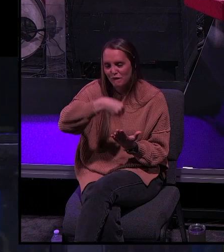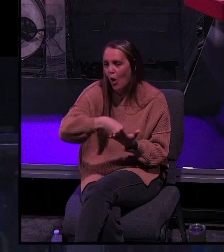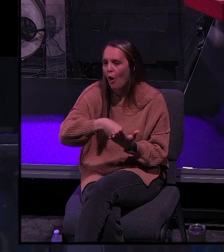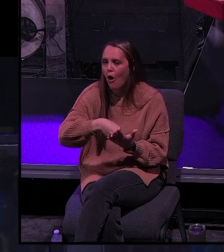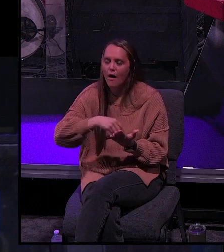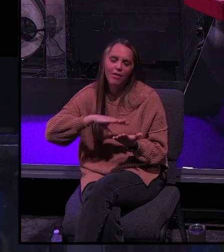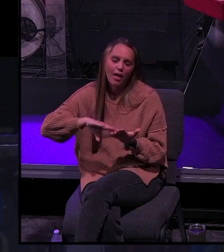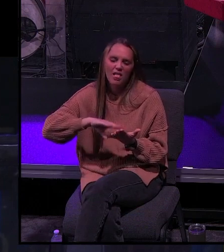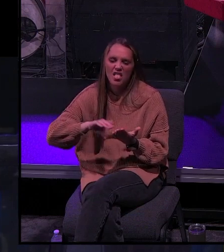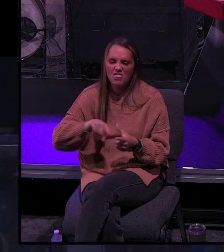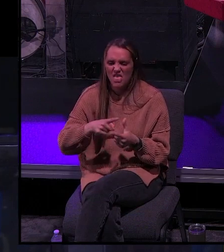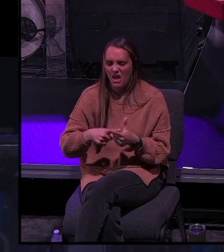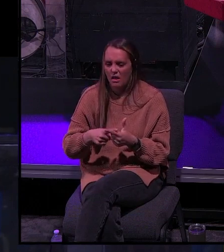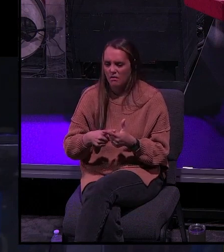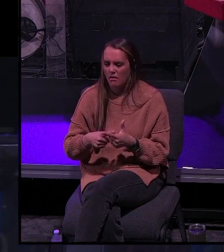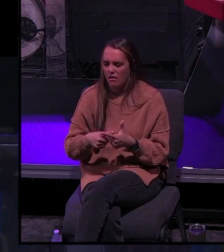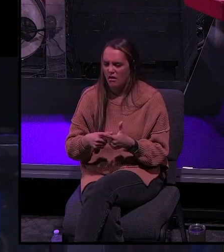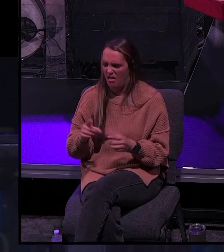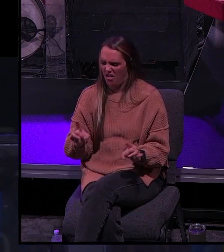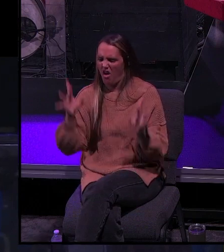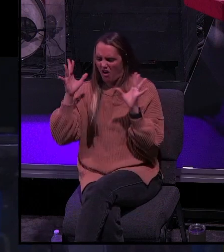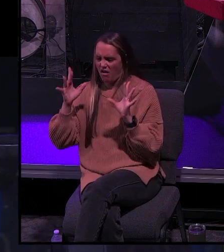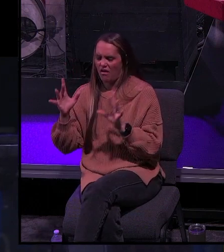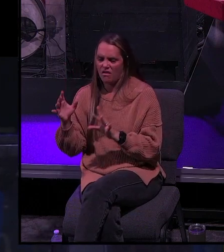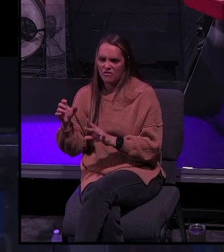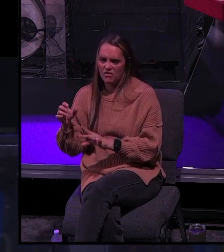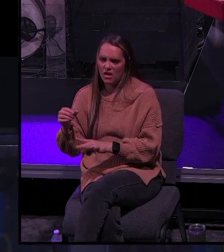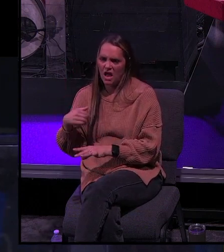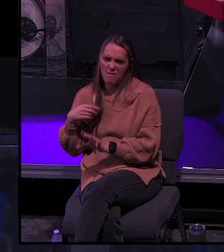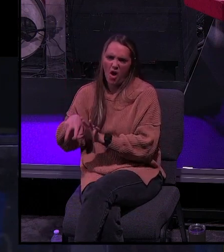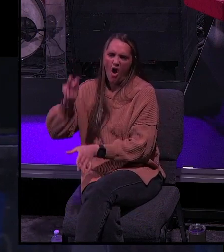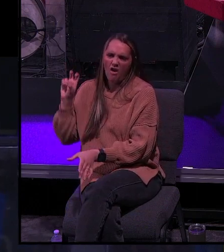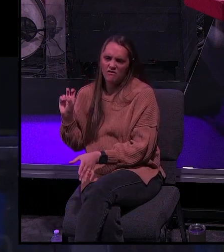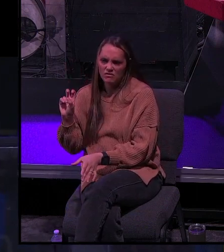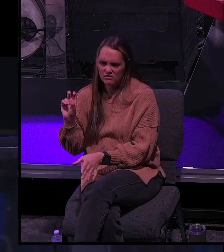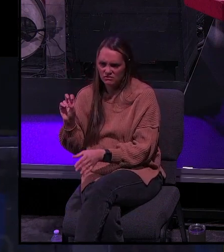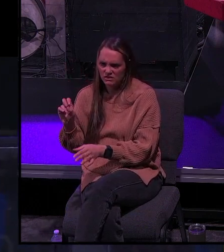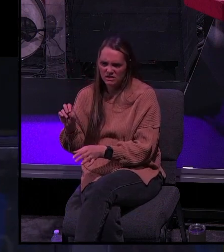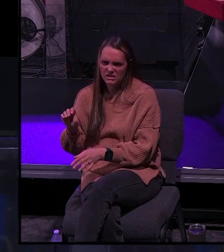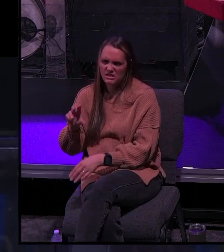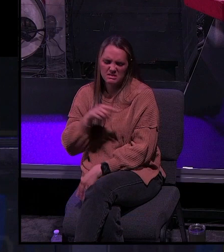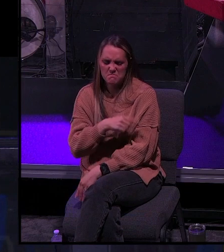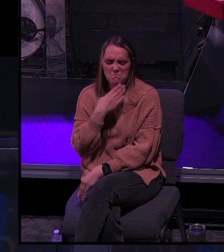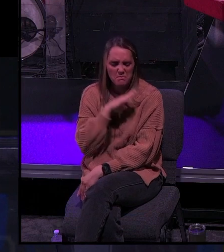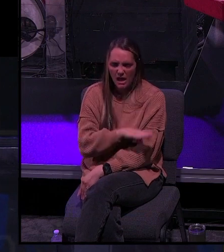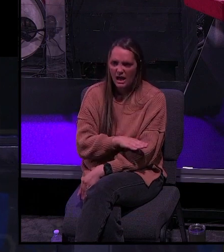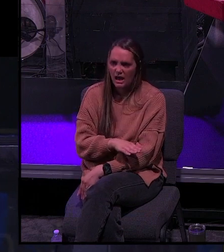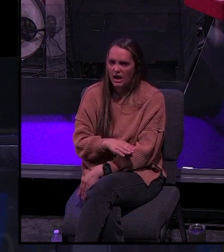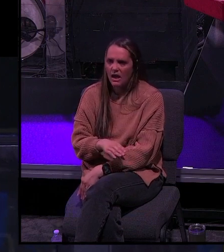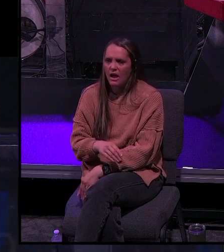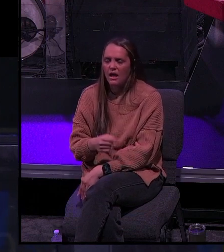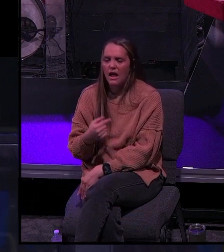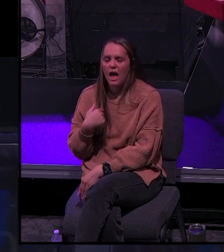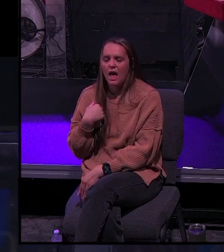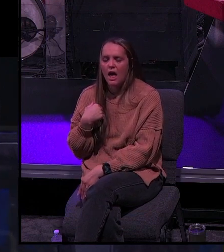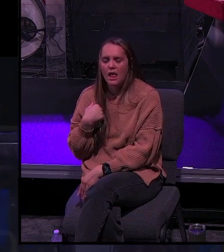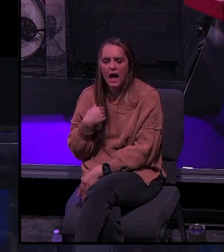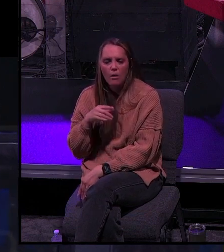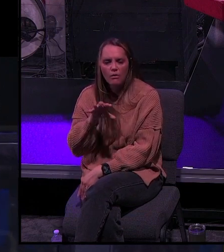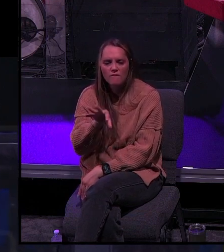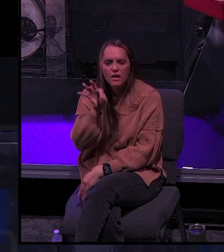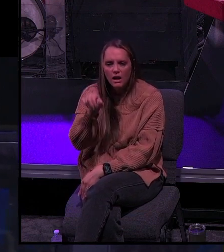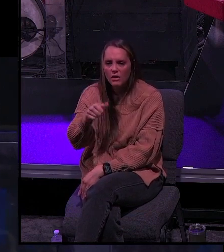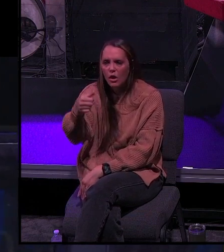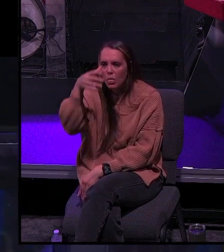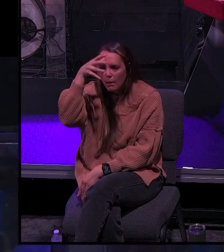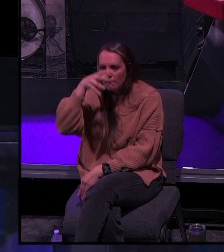It's horrible. And what'll happen is I'm getting on social media and I'm looking and I will find some guy about the same age as me that I know, and